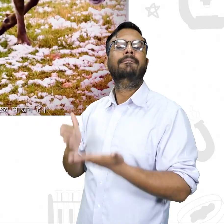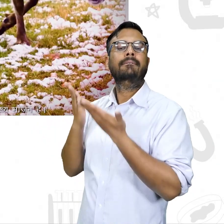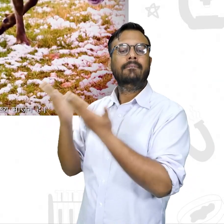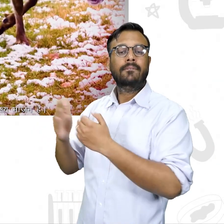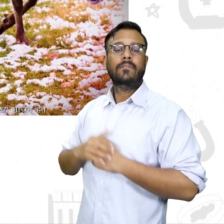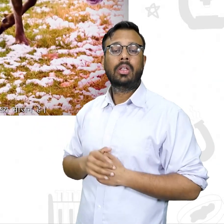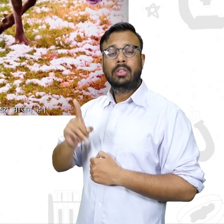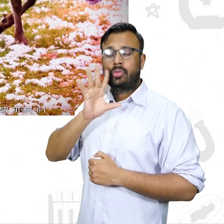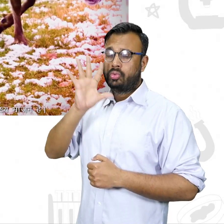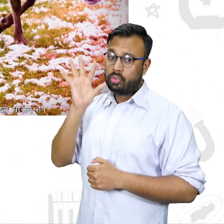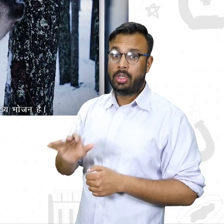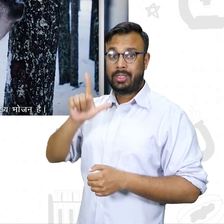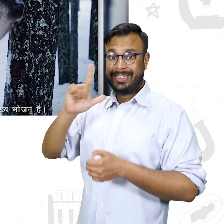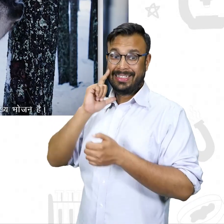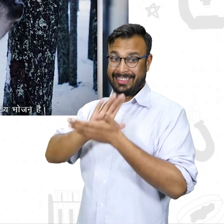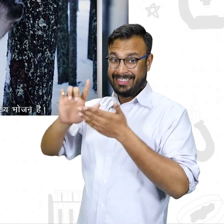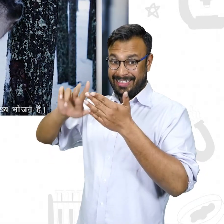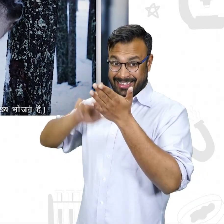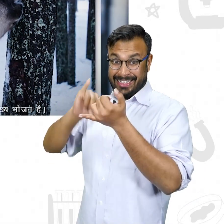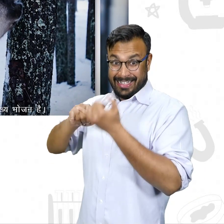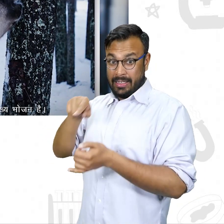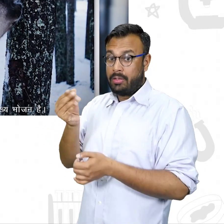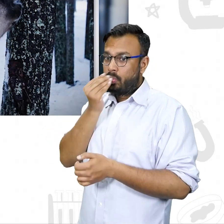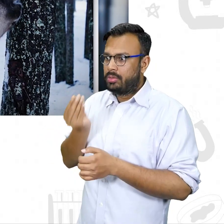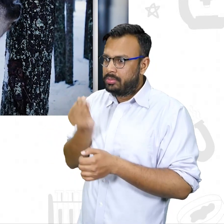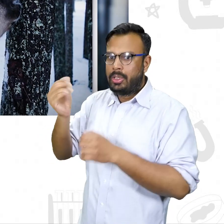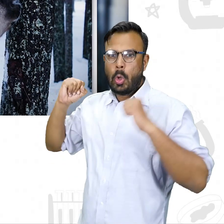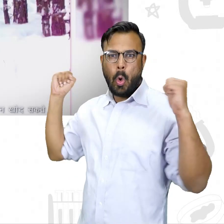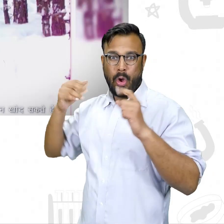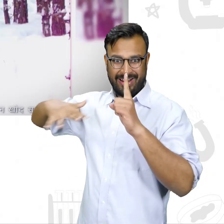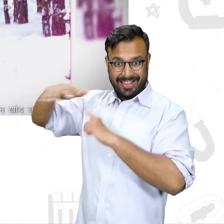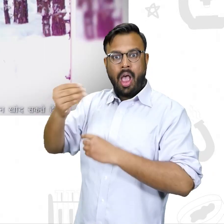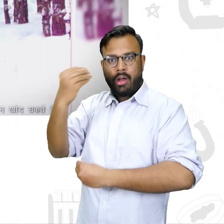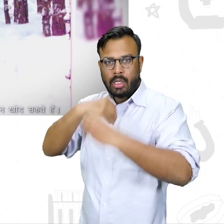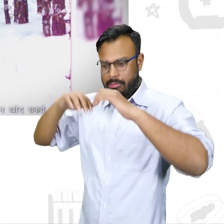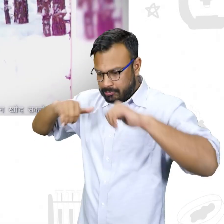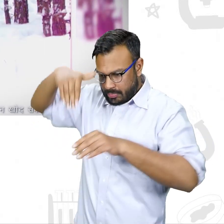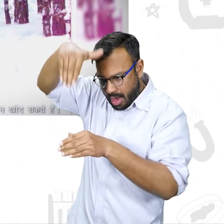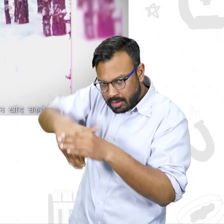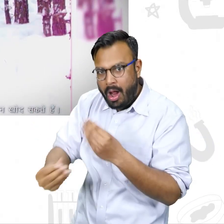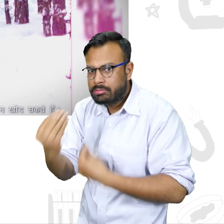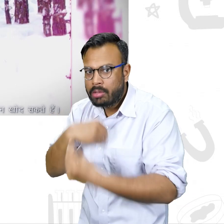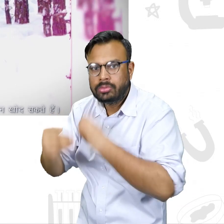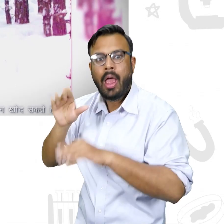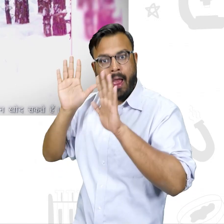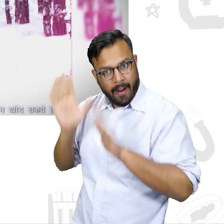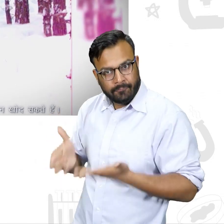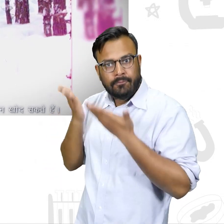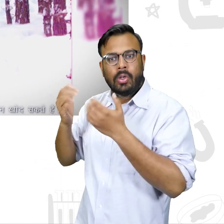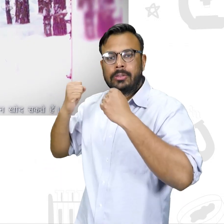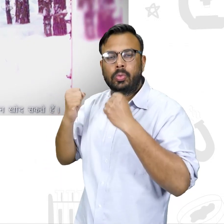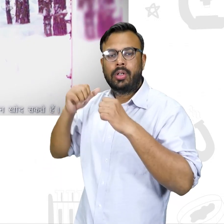In fact, lichens are the main food for reindeers in winters. Reindeers can actually dig out the lichens from the